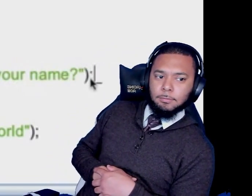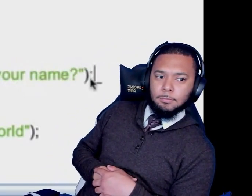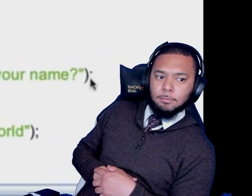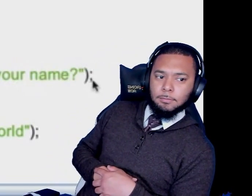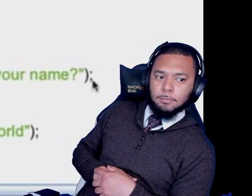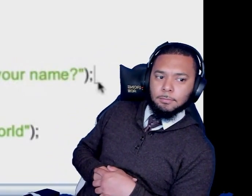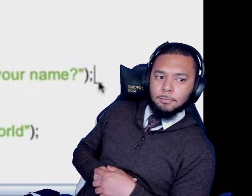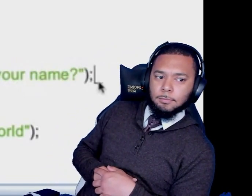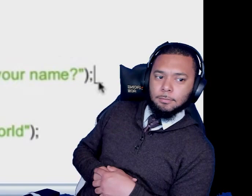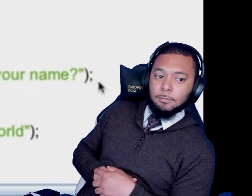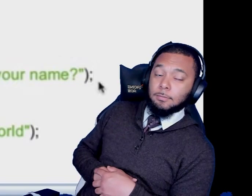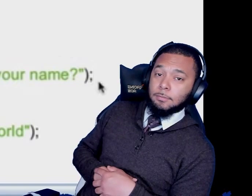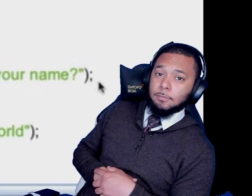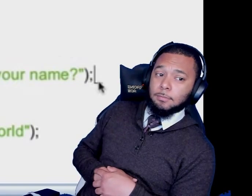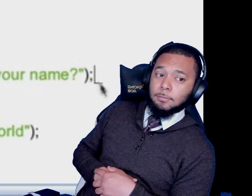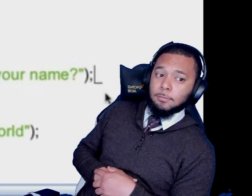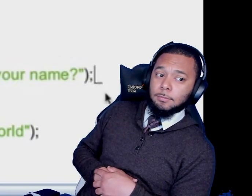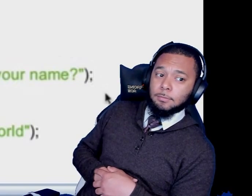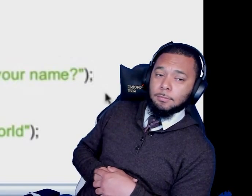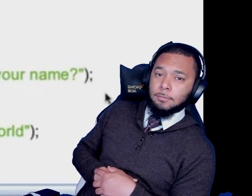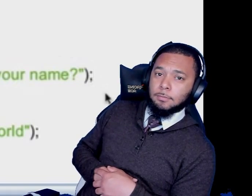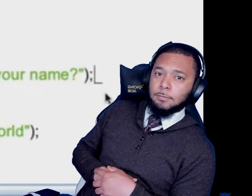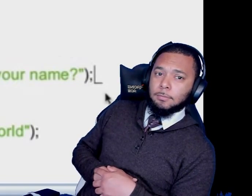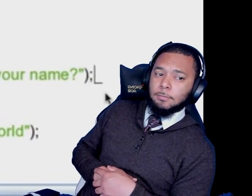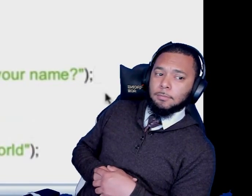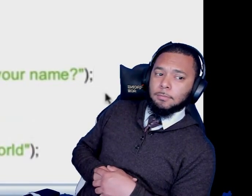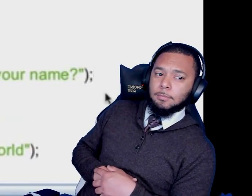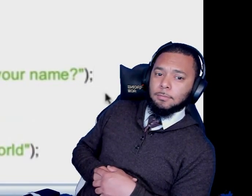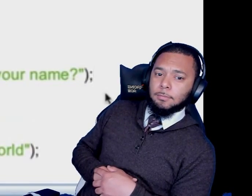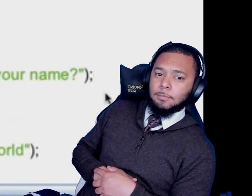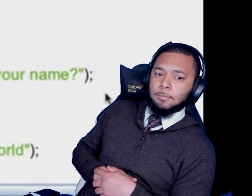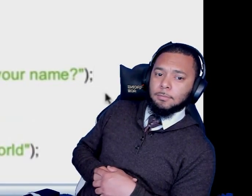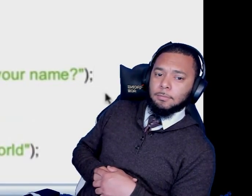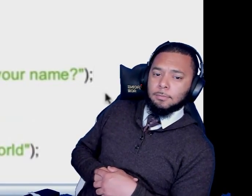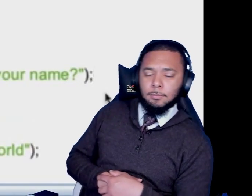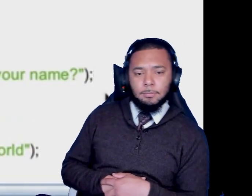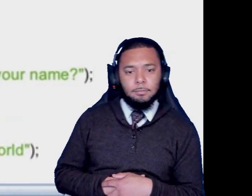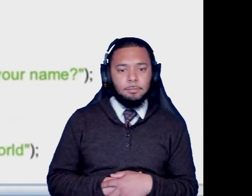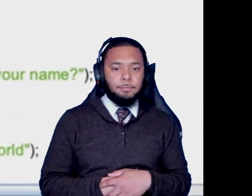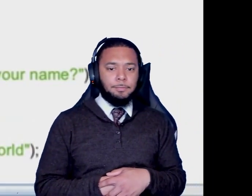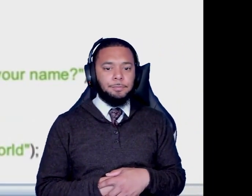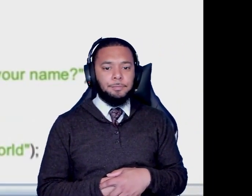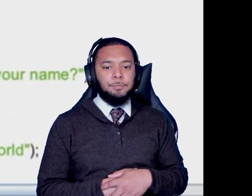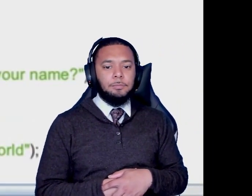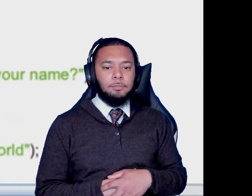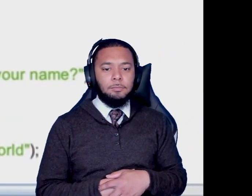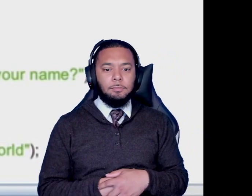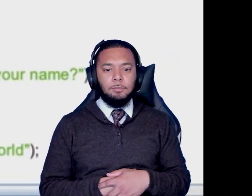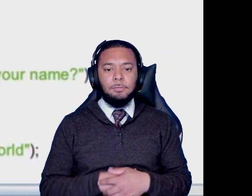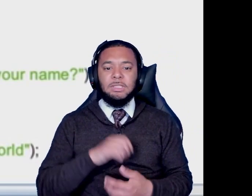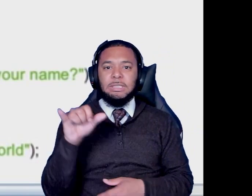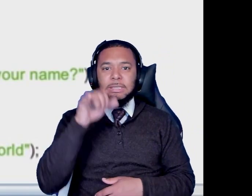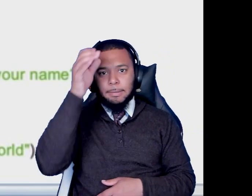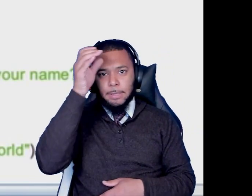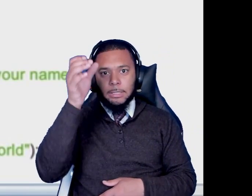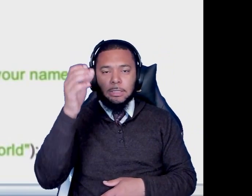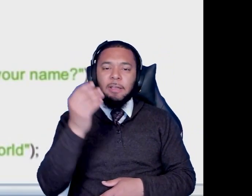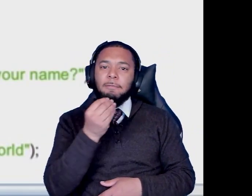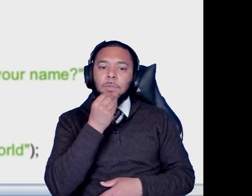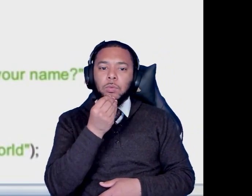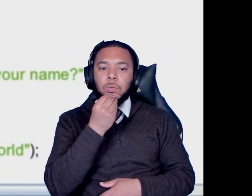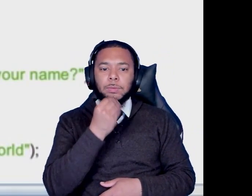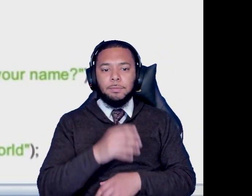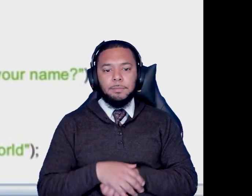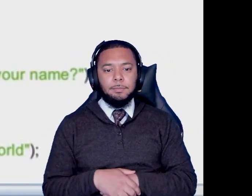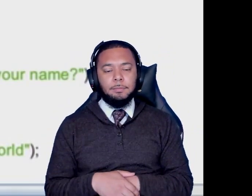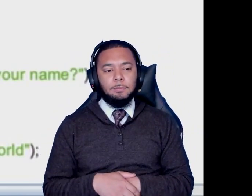And then I end the parenthesis and I end that whole sentence with a semicolon. And I'm going to do the same thing for food.